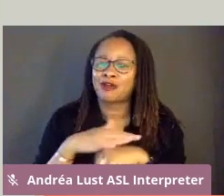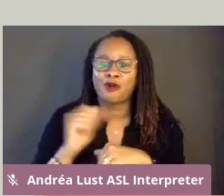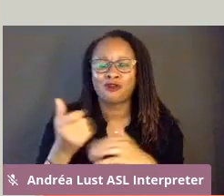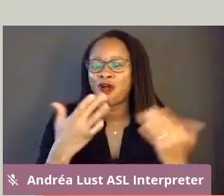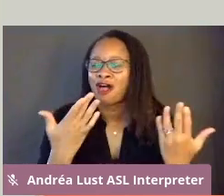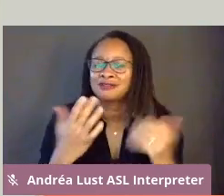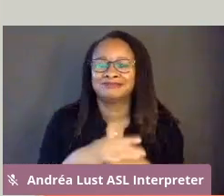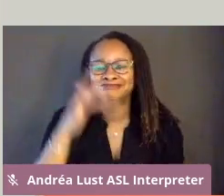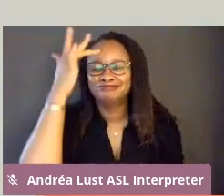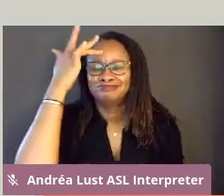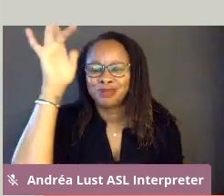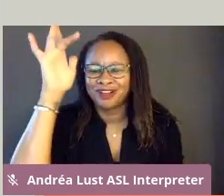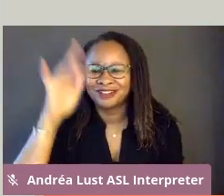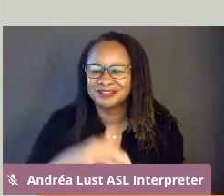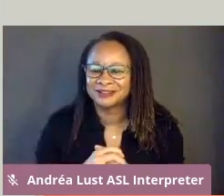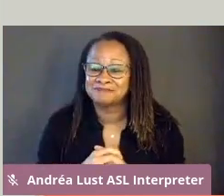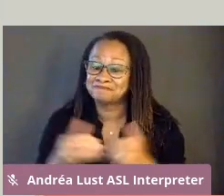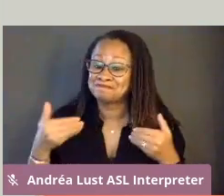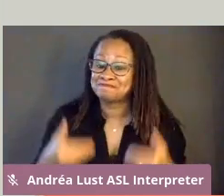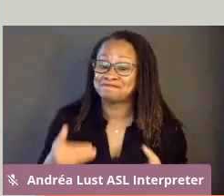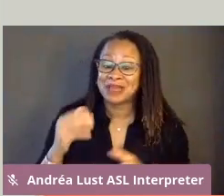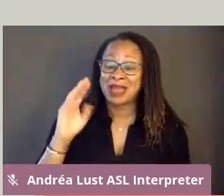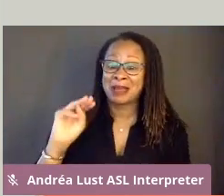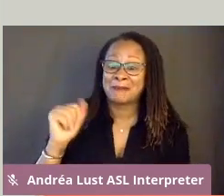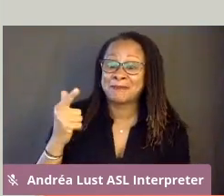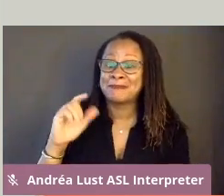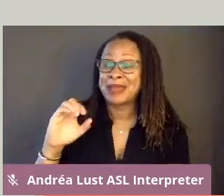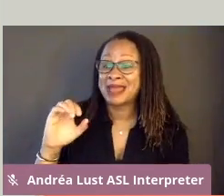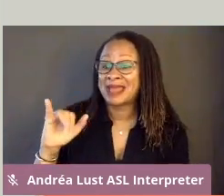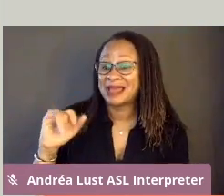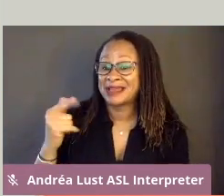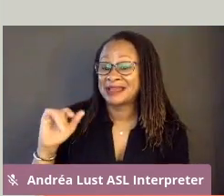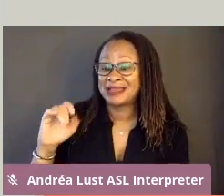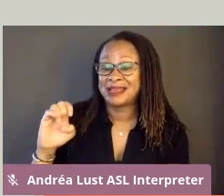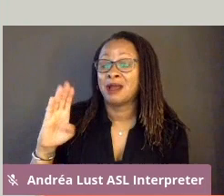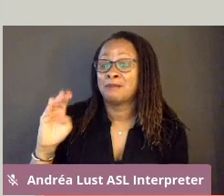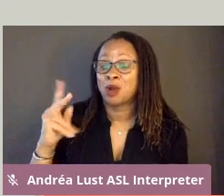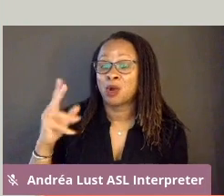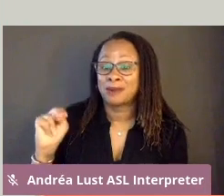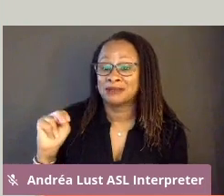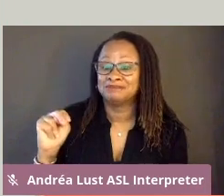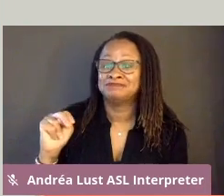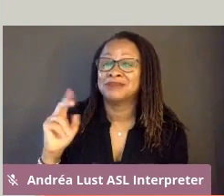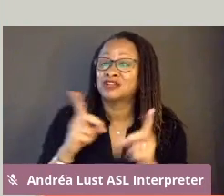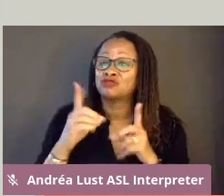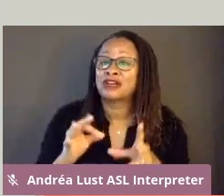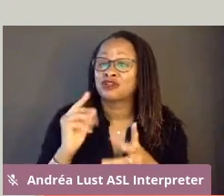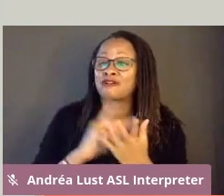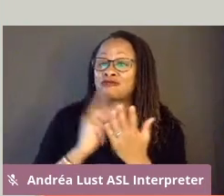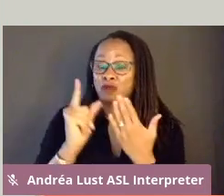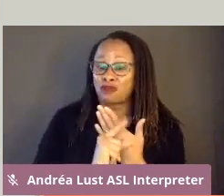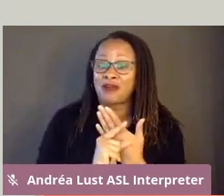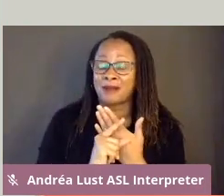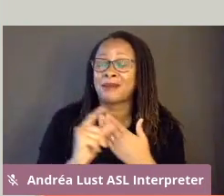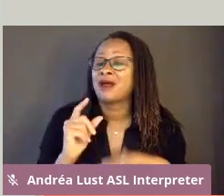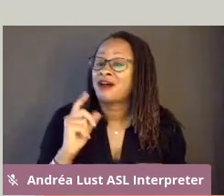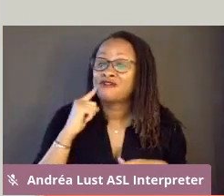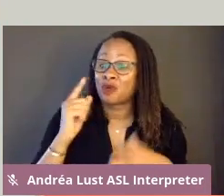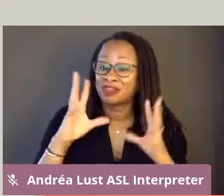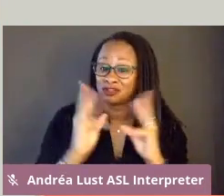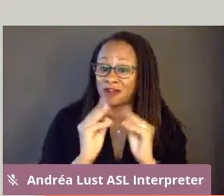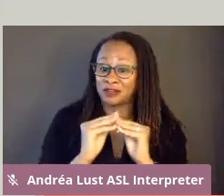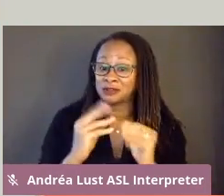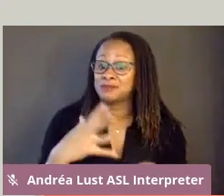brilliance. I'm Maggie Bowman, the Director of Programming for the conference. I am a white woman